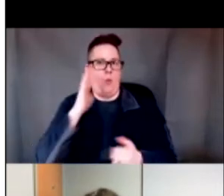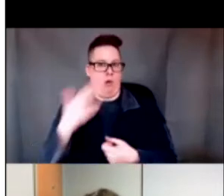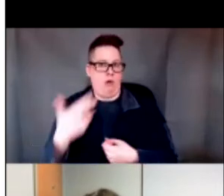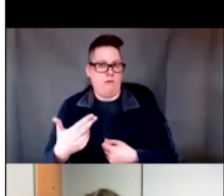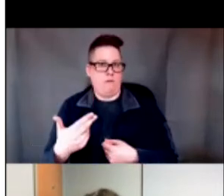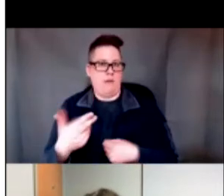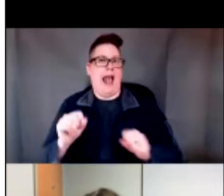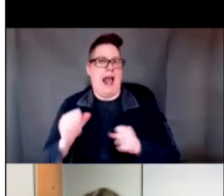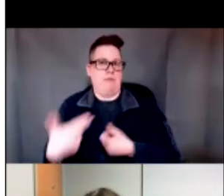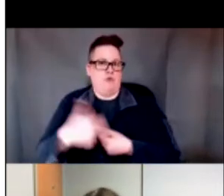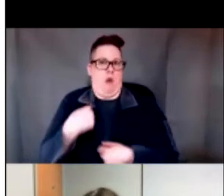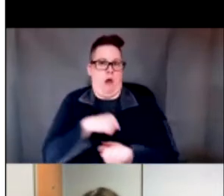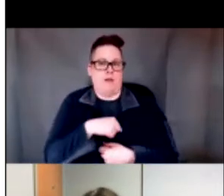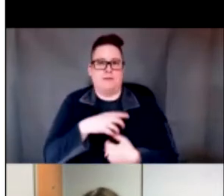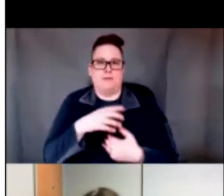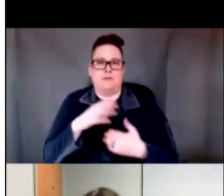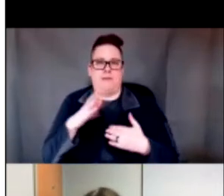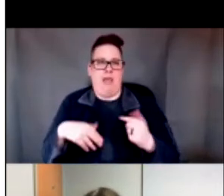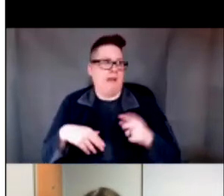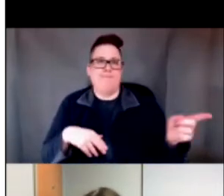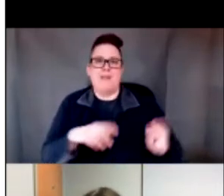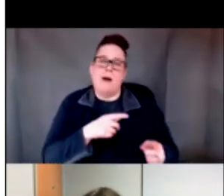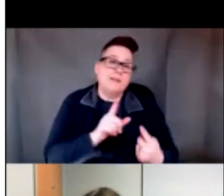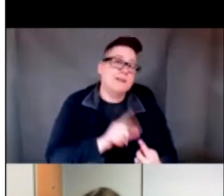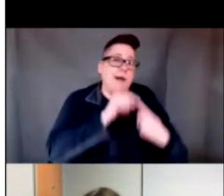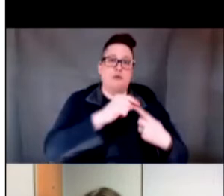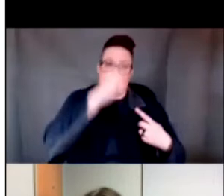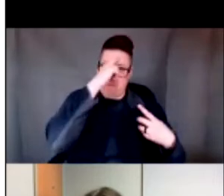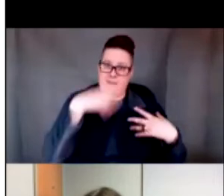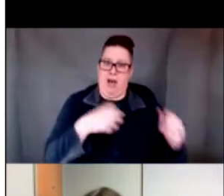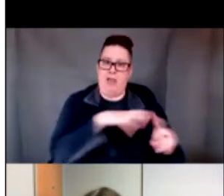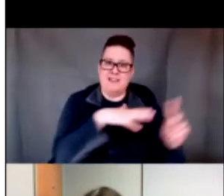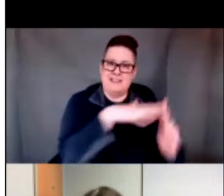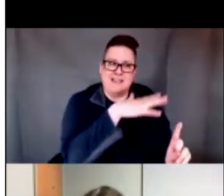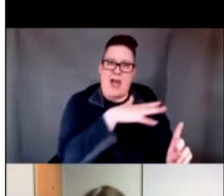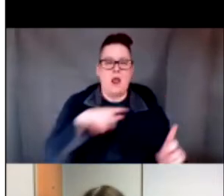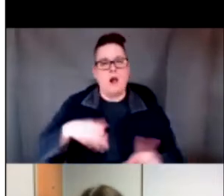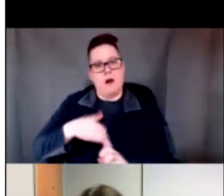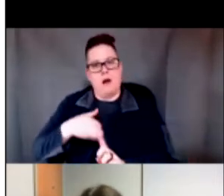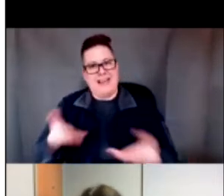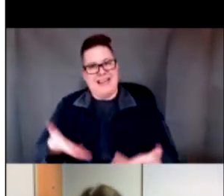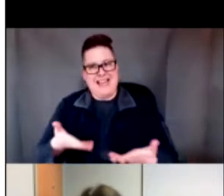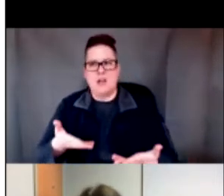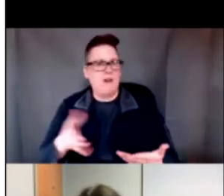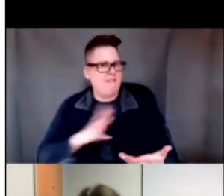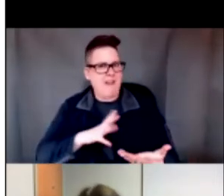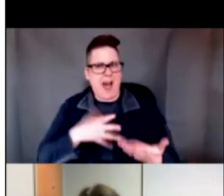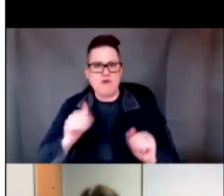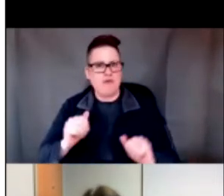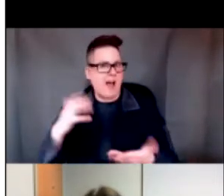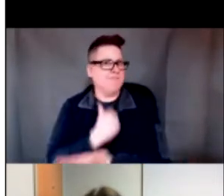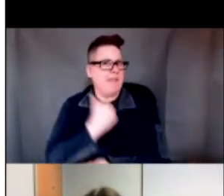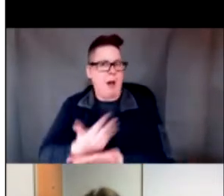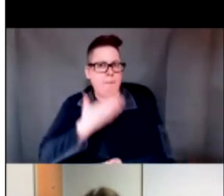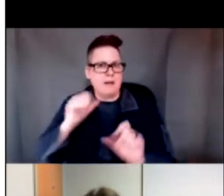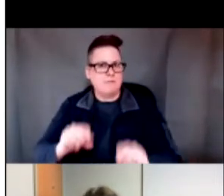to make it to a specialty mental health setting. So we really want to try and meet people where they're at and respond to their needs as best we can. So just